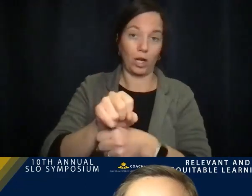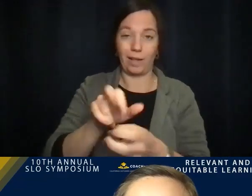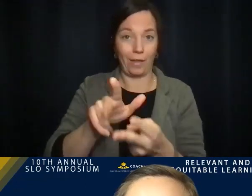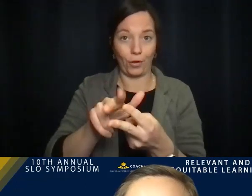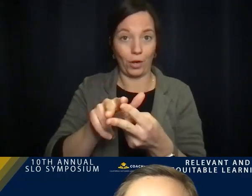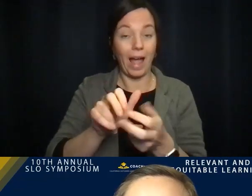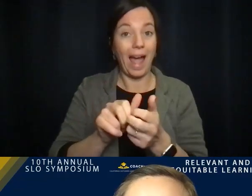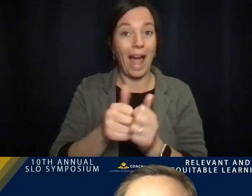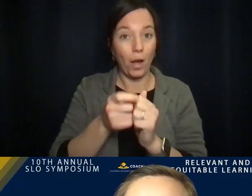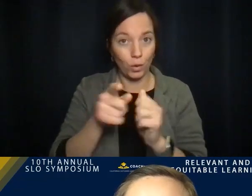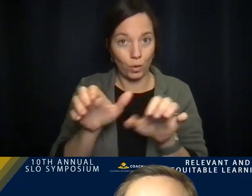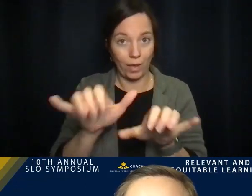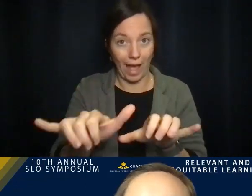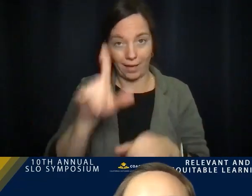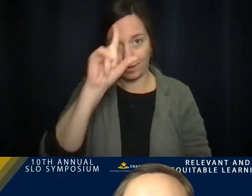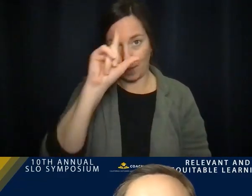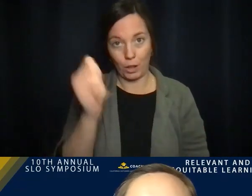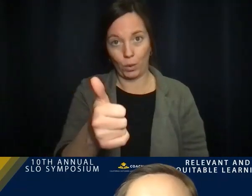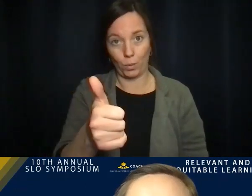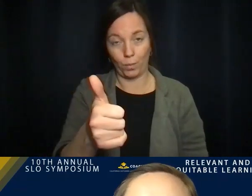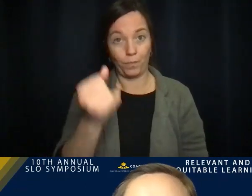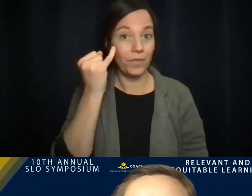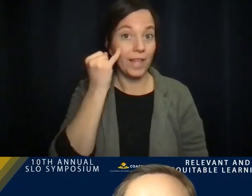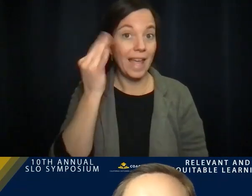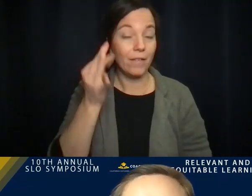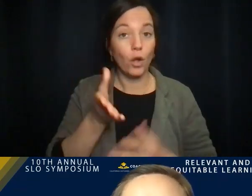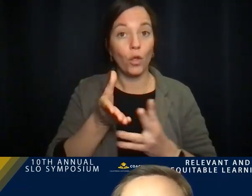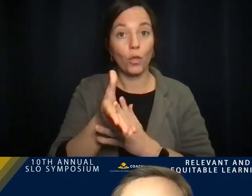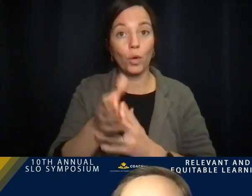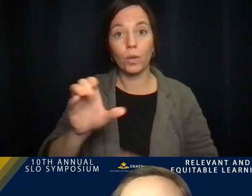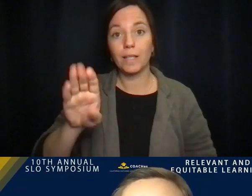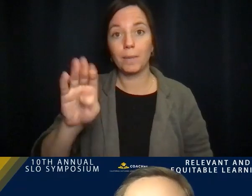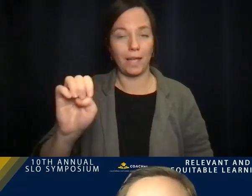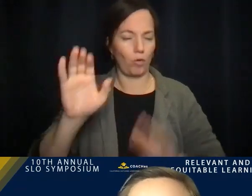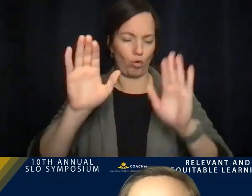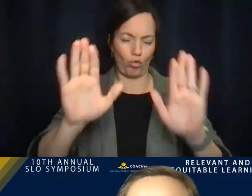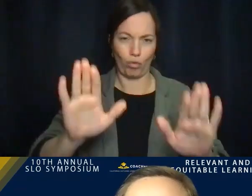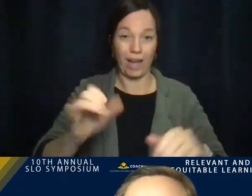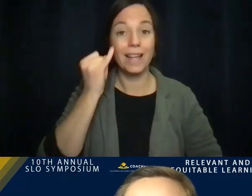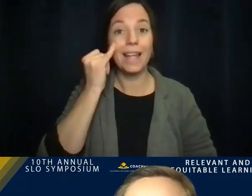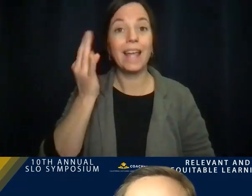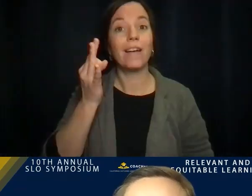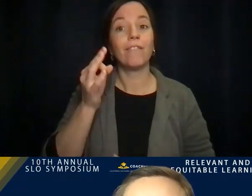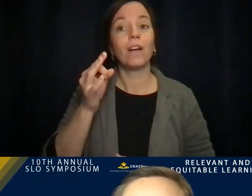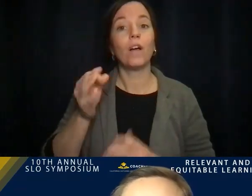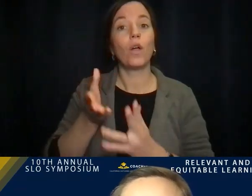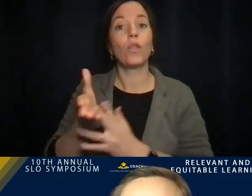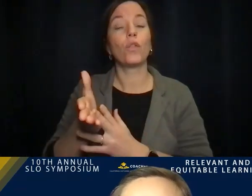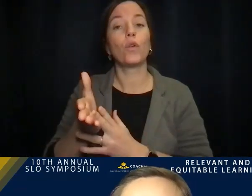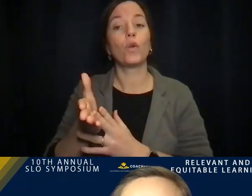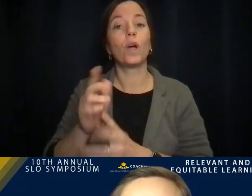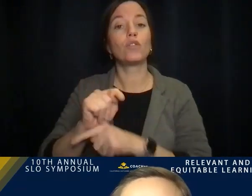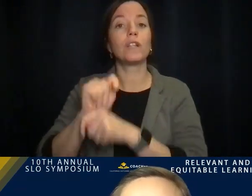do that then is up to you. If you do it through CBE, great. If you do it through a traditional on-ground